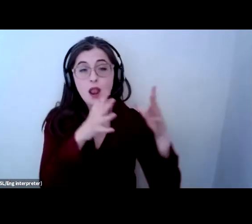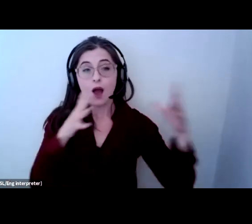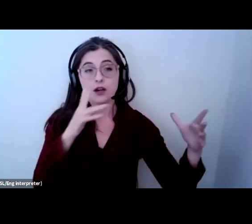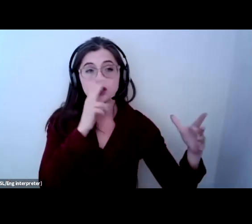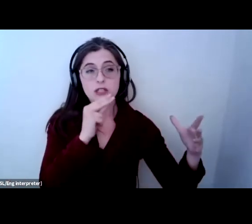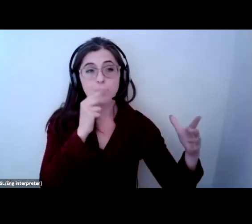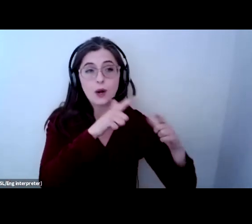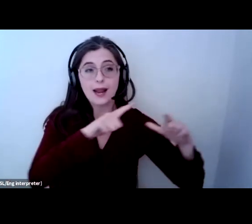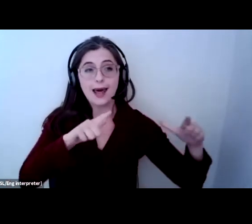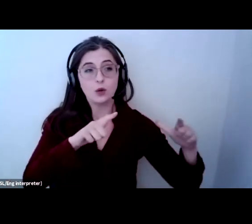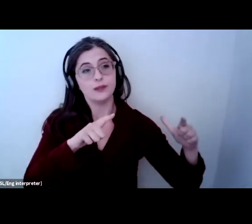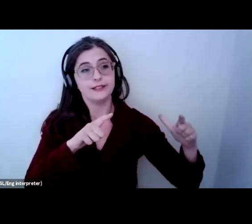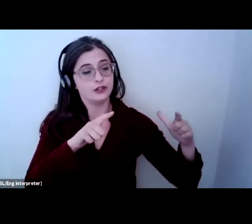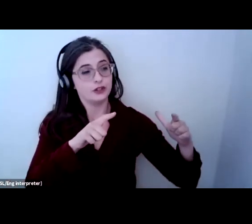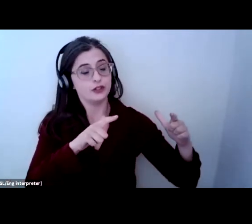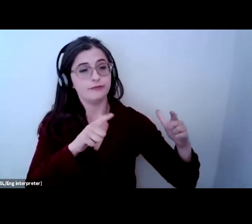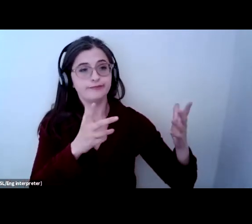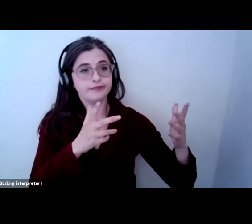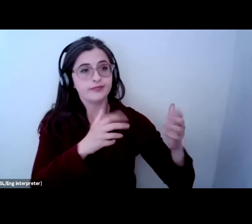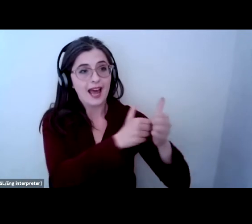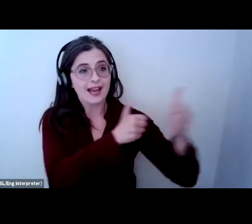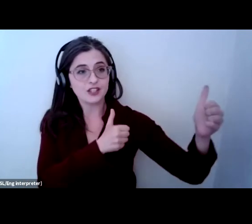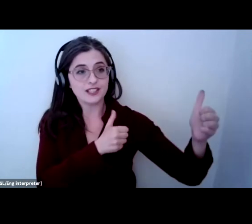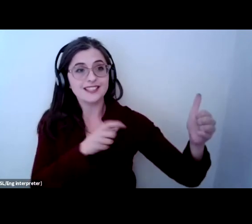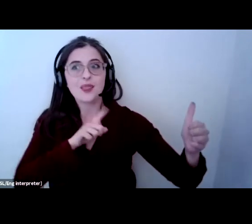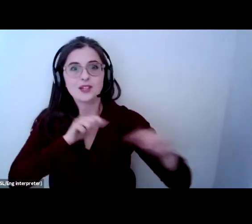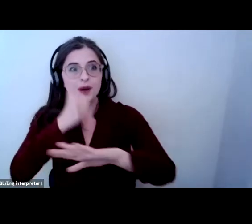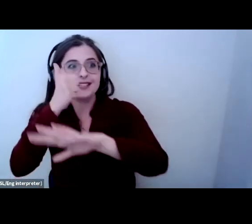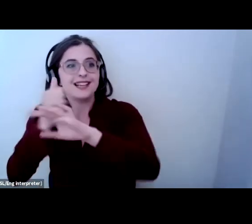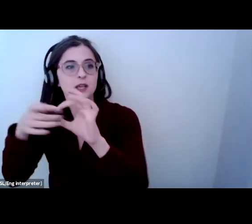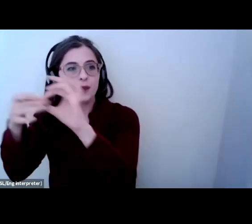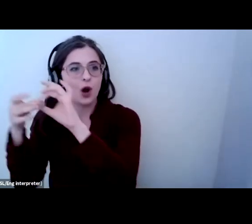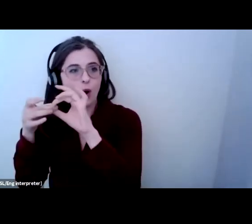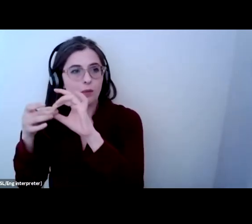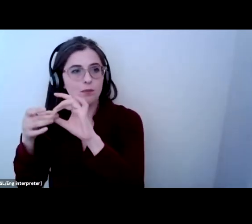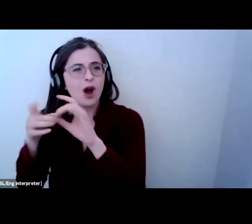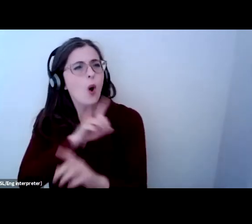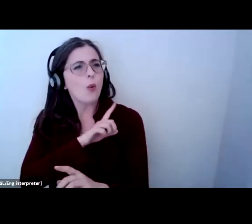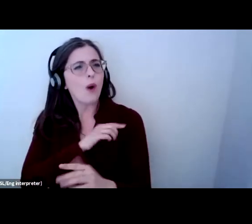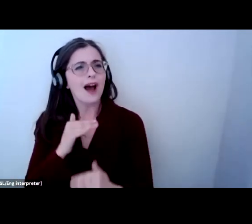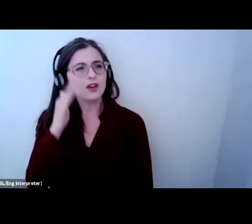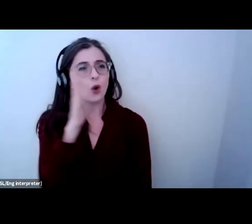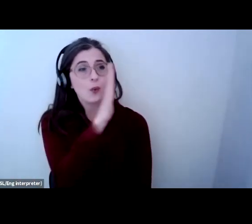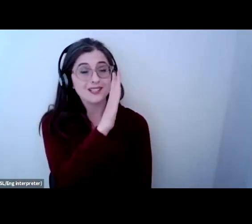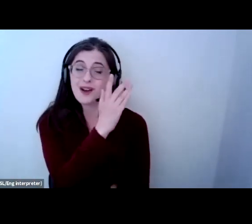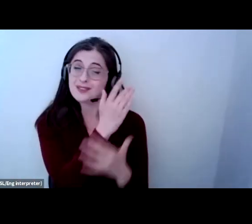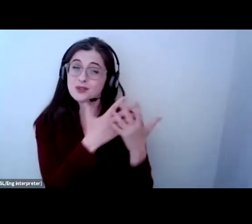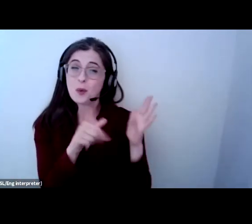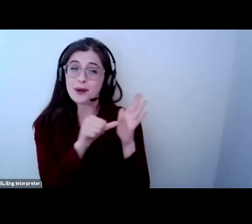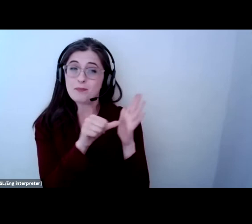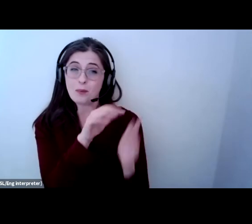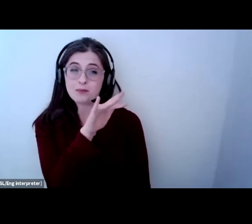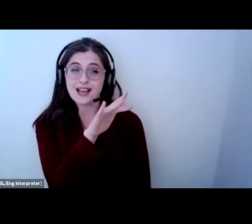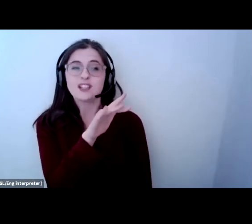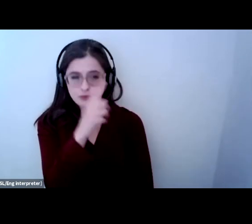the co-op was born. And because there were such problems in the Northwest, that was where we decided to start. And we now